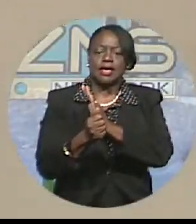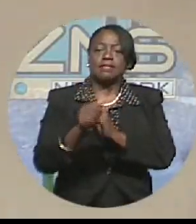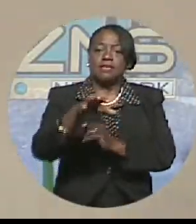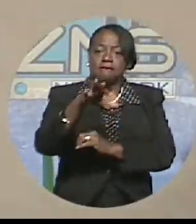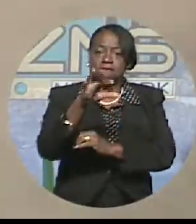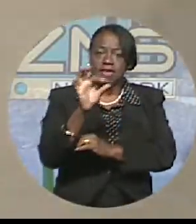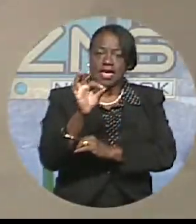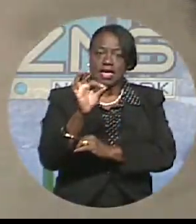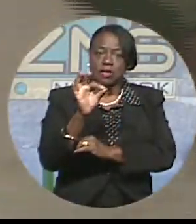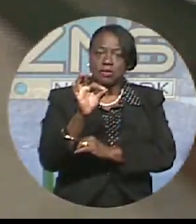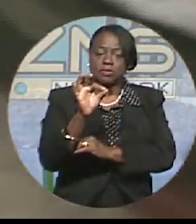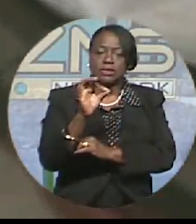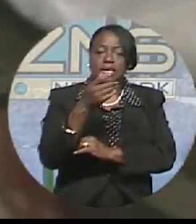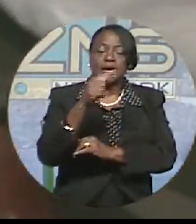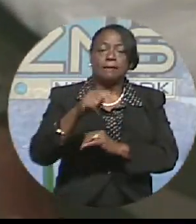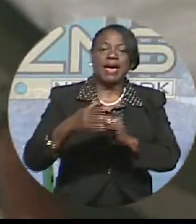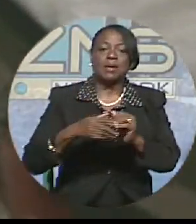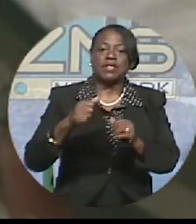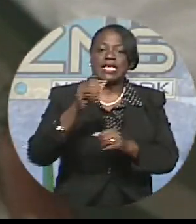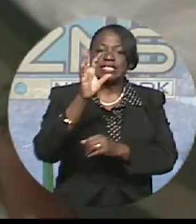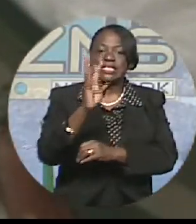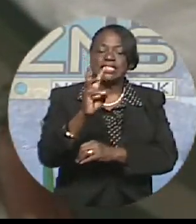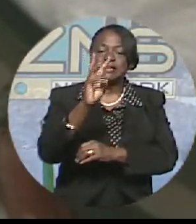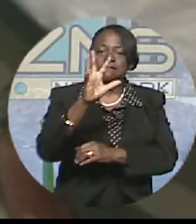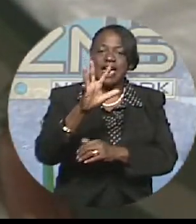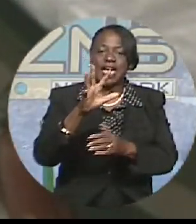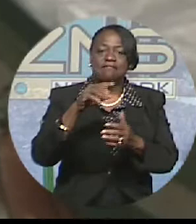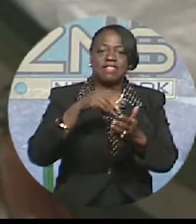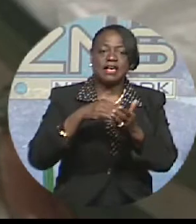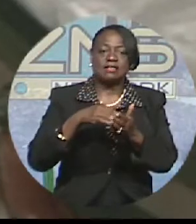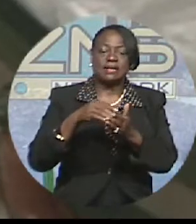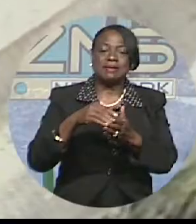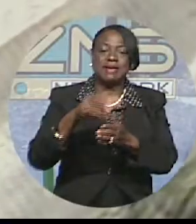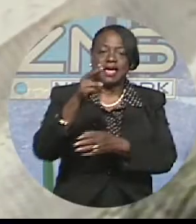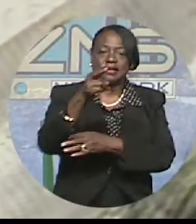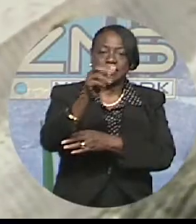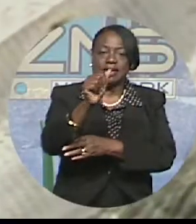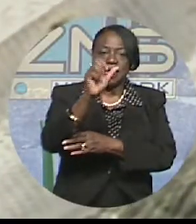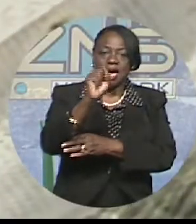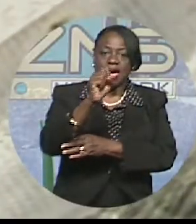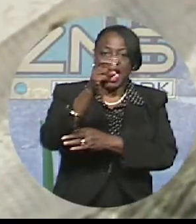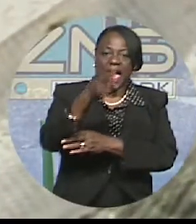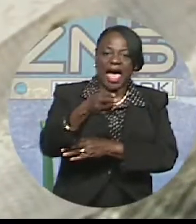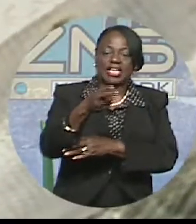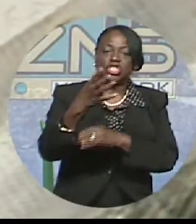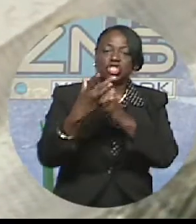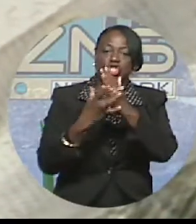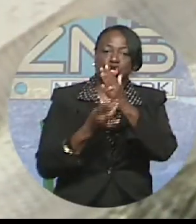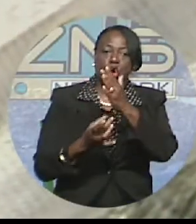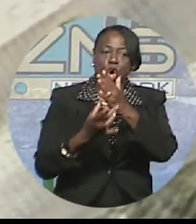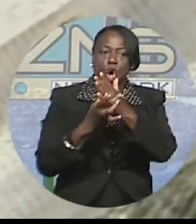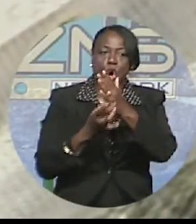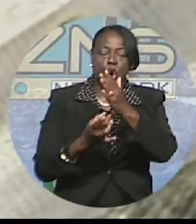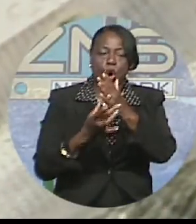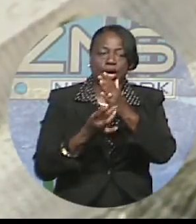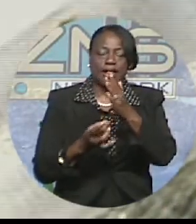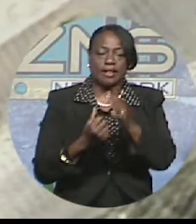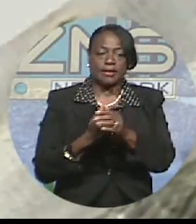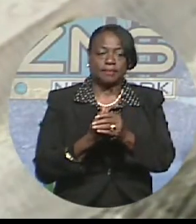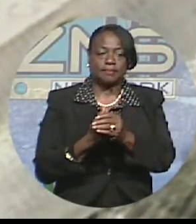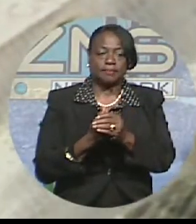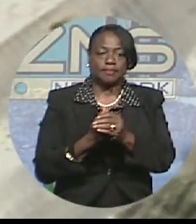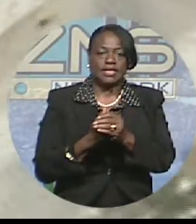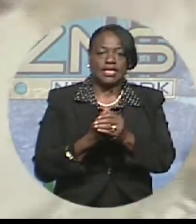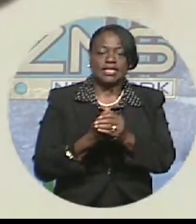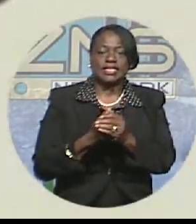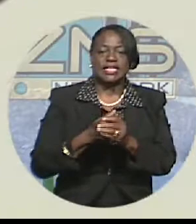that contained 67 pounds of hash oil. Hash oil is considered the most potent of the main cannabis product because of its high